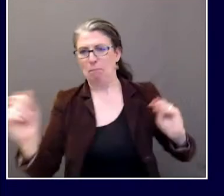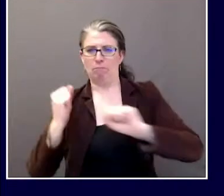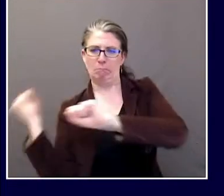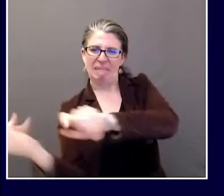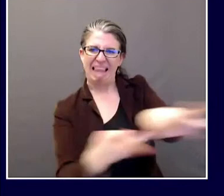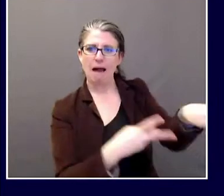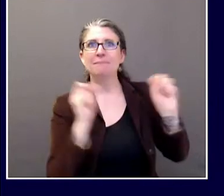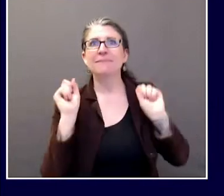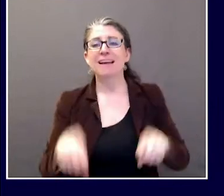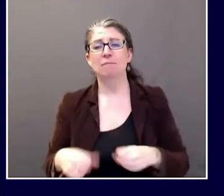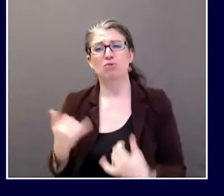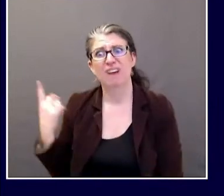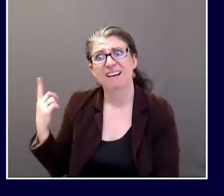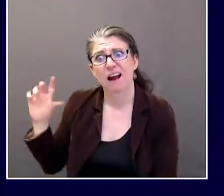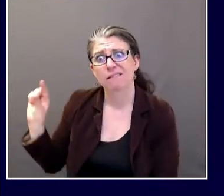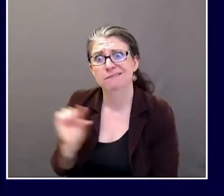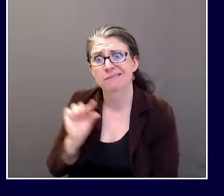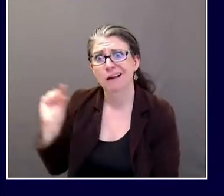single dose.